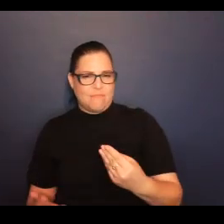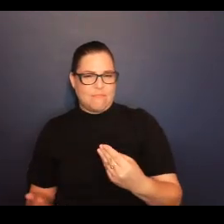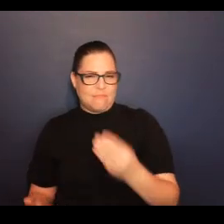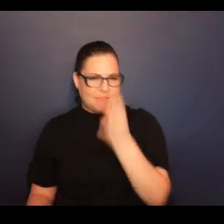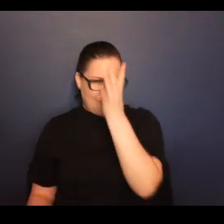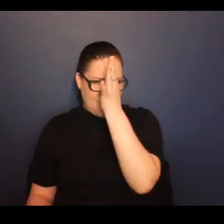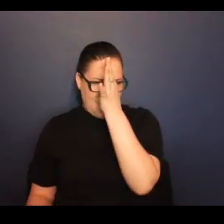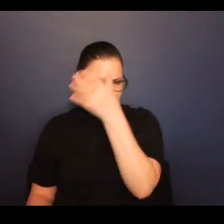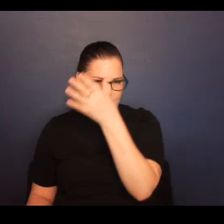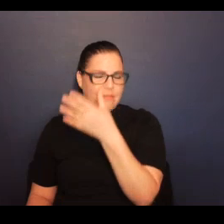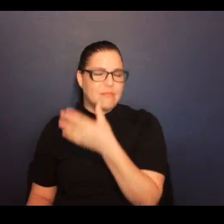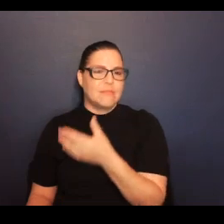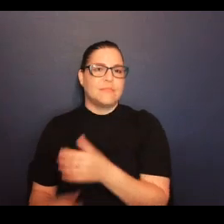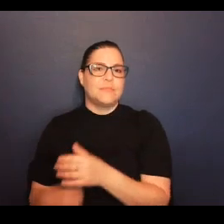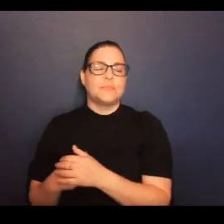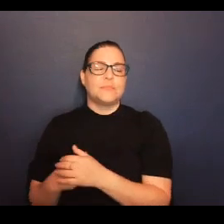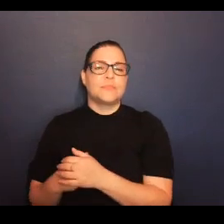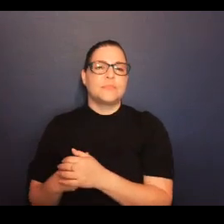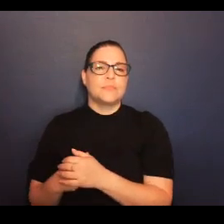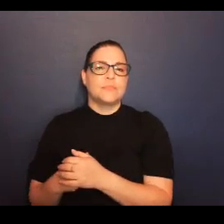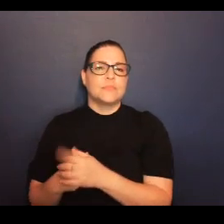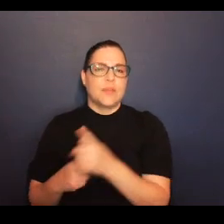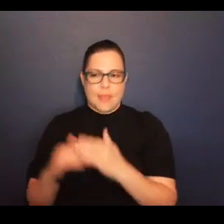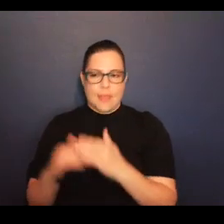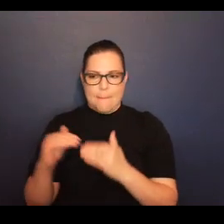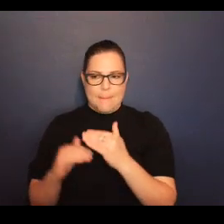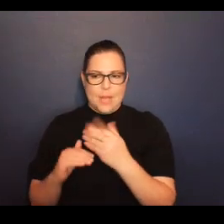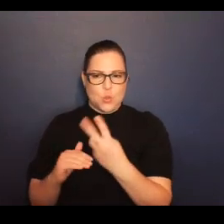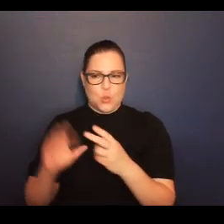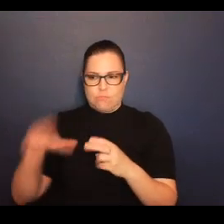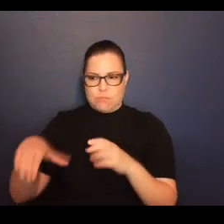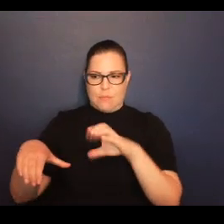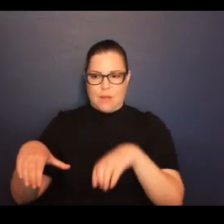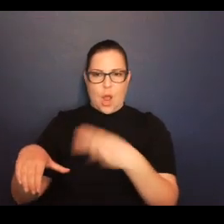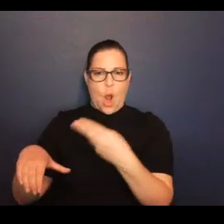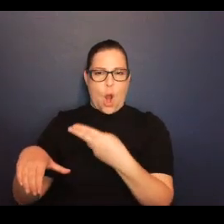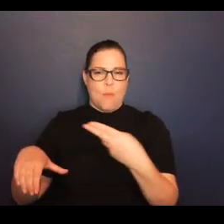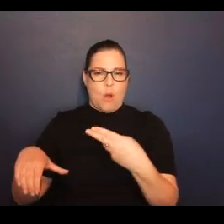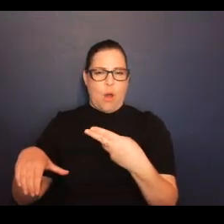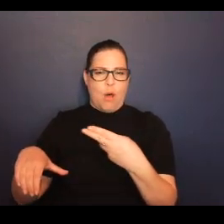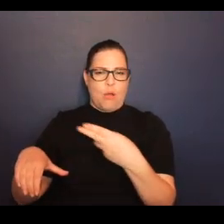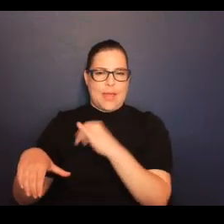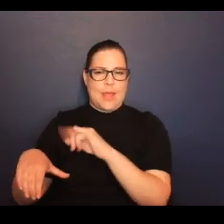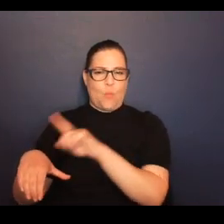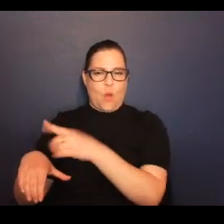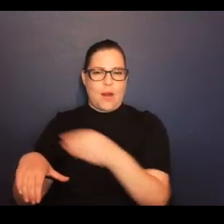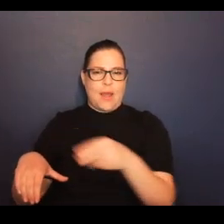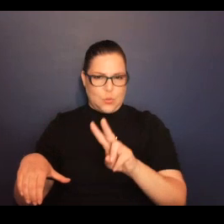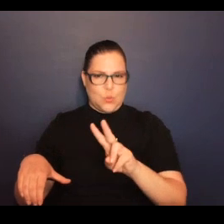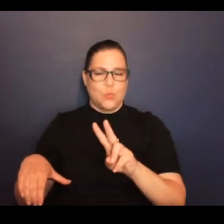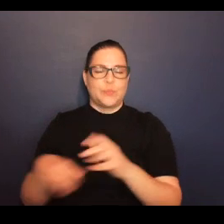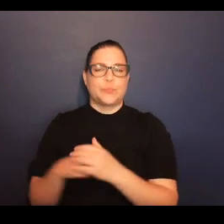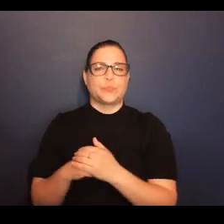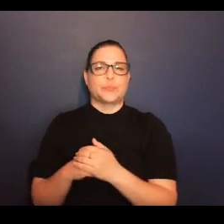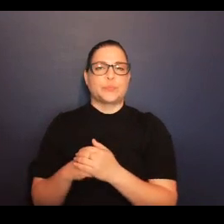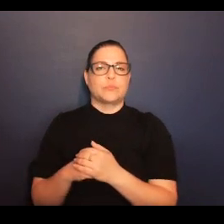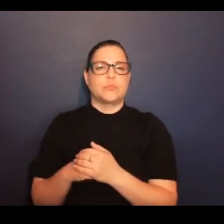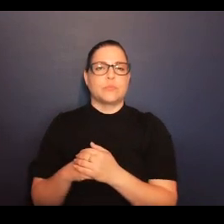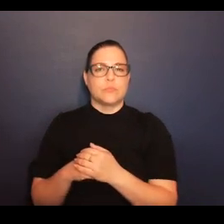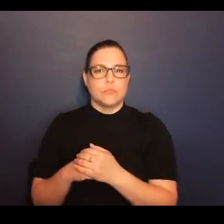and an associate. And they built the two buildings known as Harbor Hall Inlet 1 and Harbor Hall Inlet 2, which